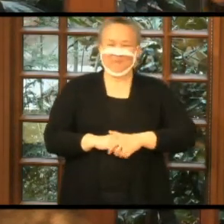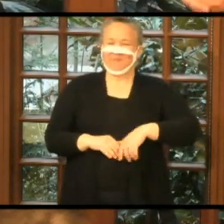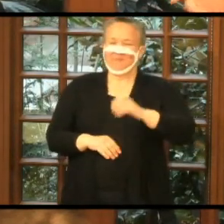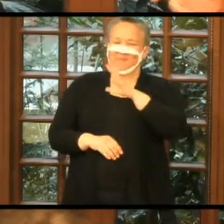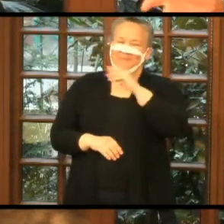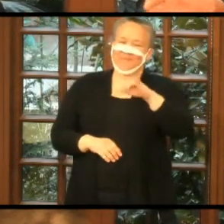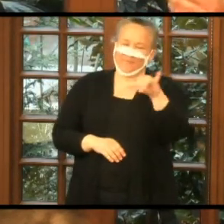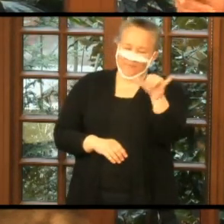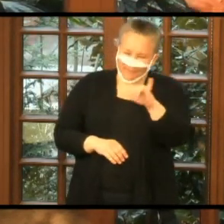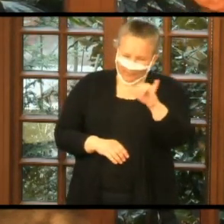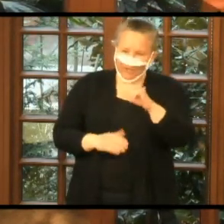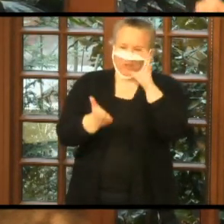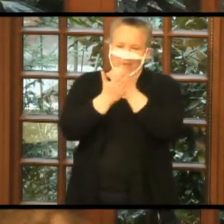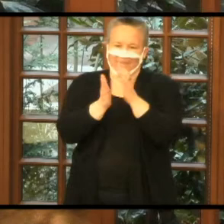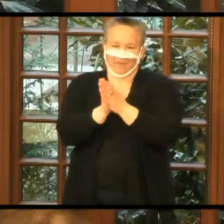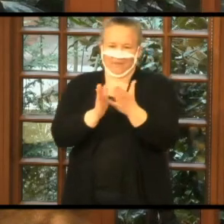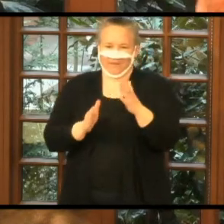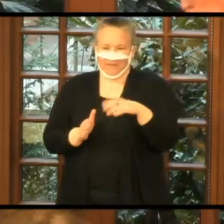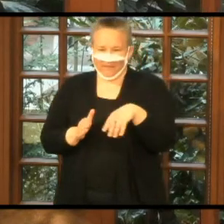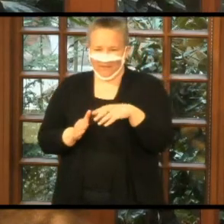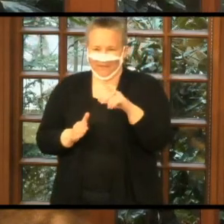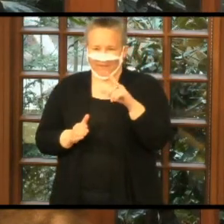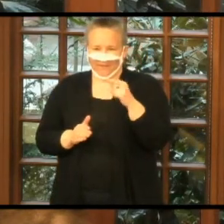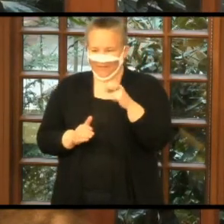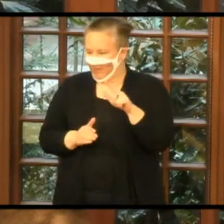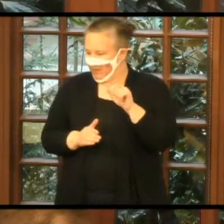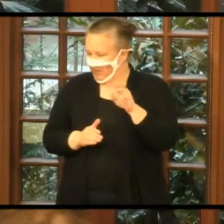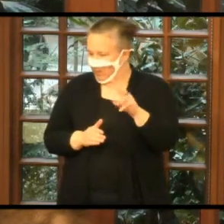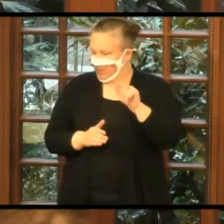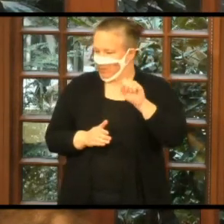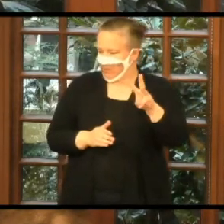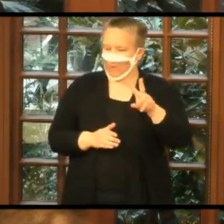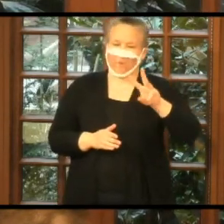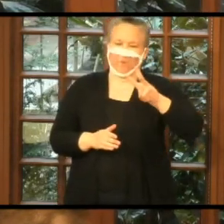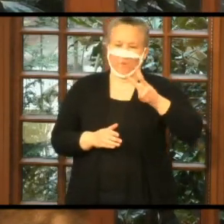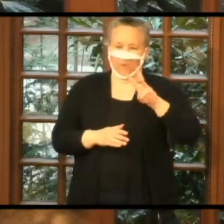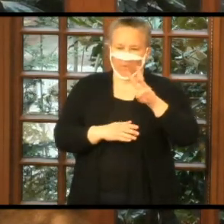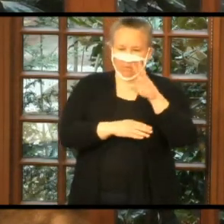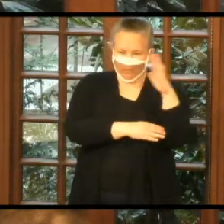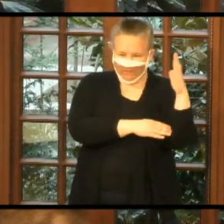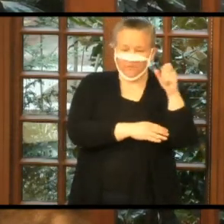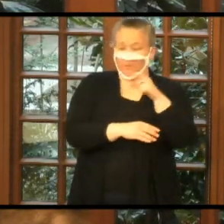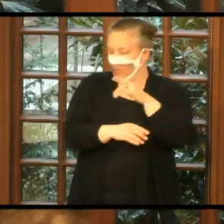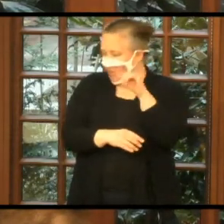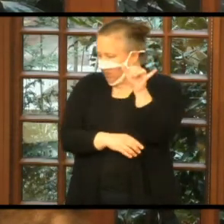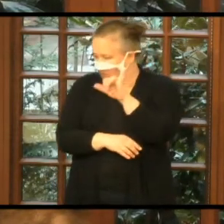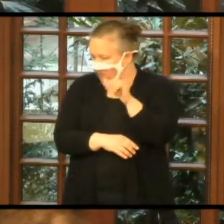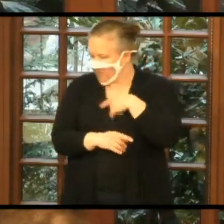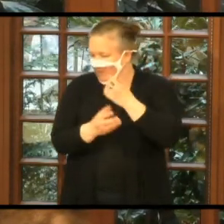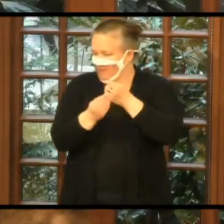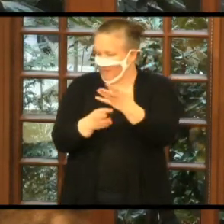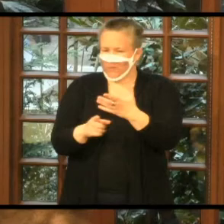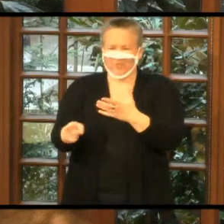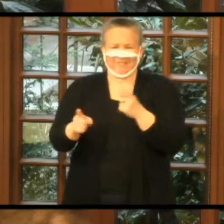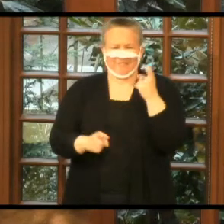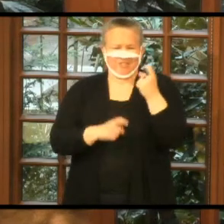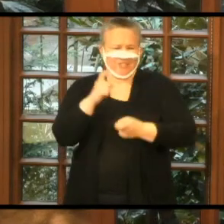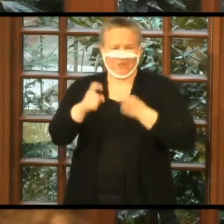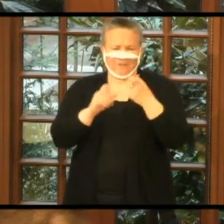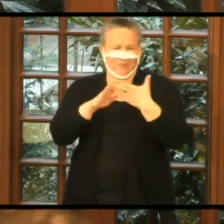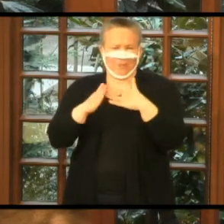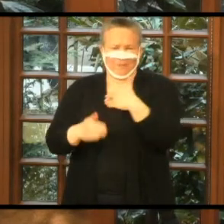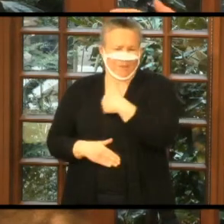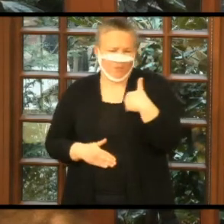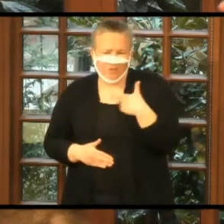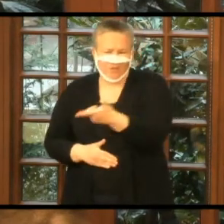And also the graphic novel, The Low, Low Weeds. She's also, I just want to say, a generous community